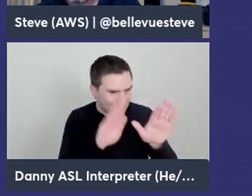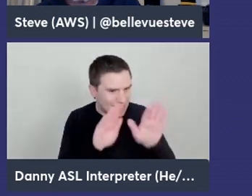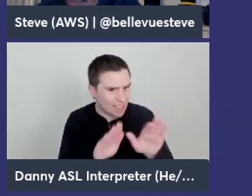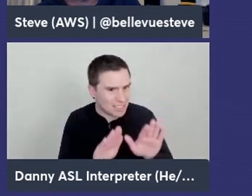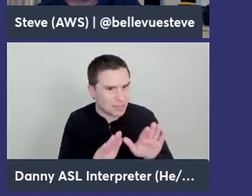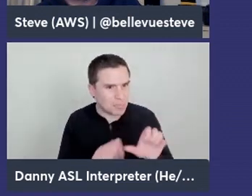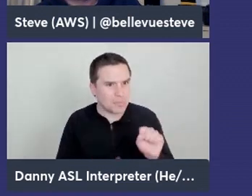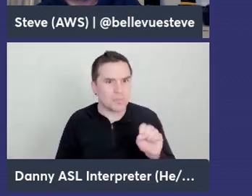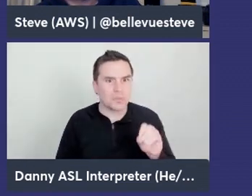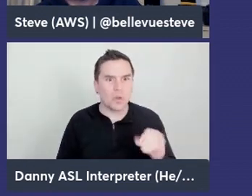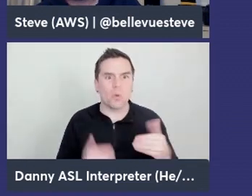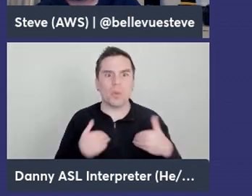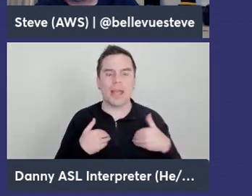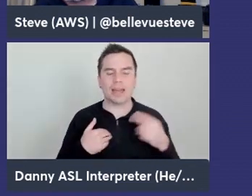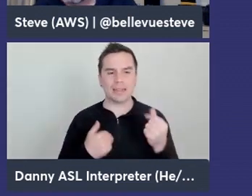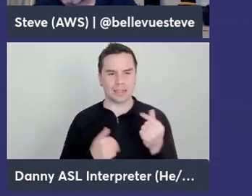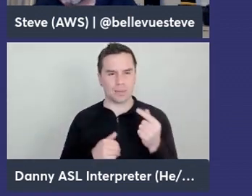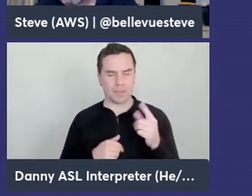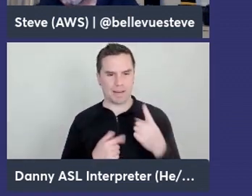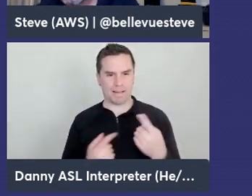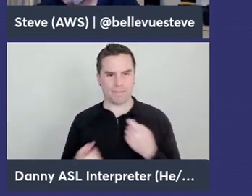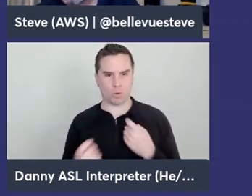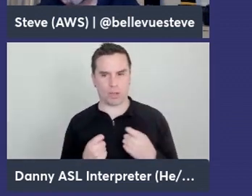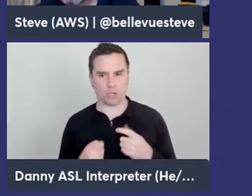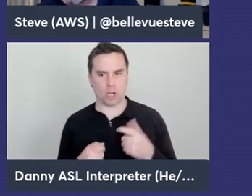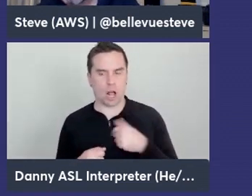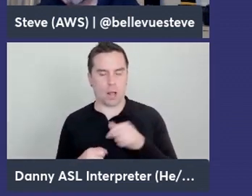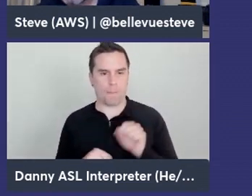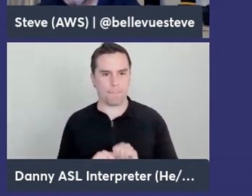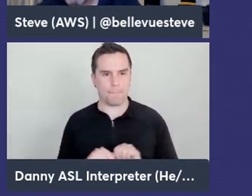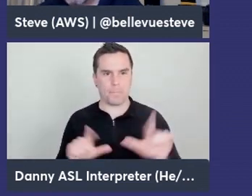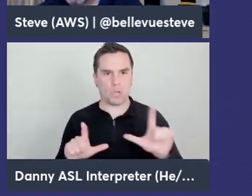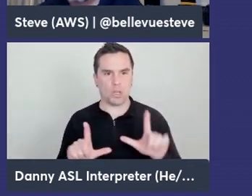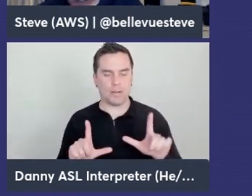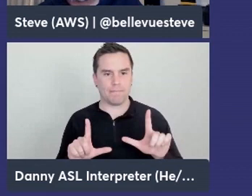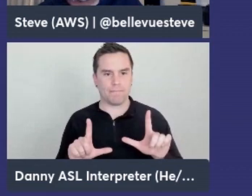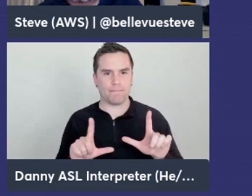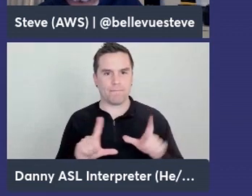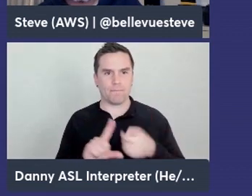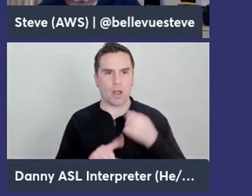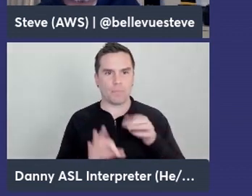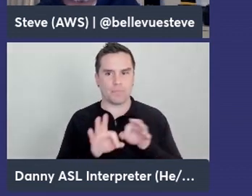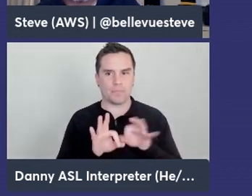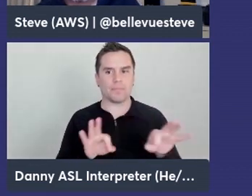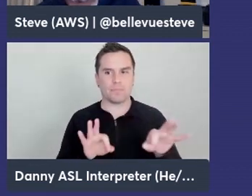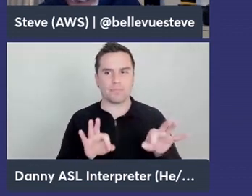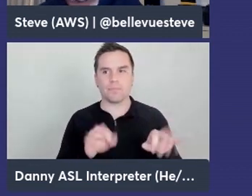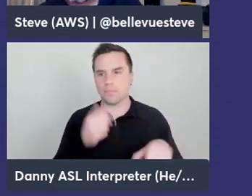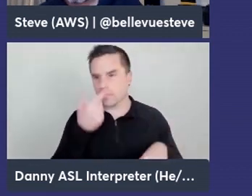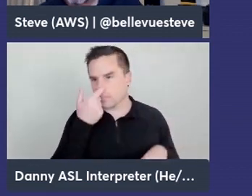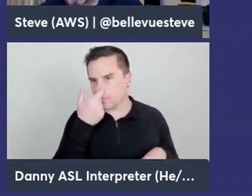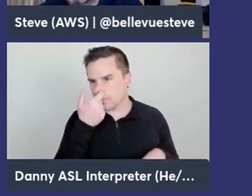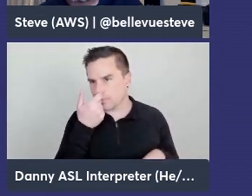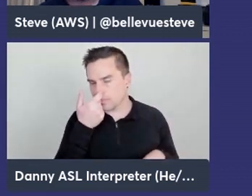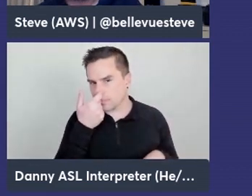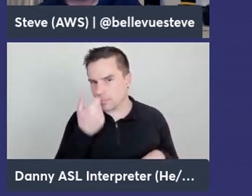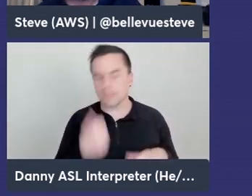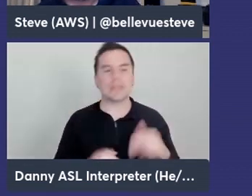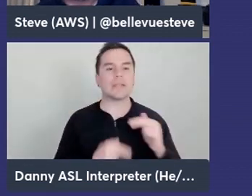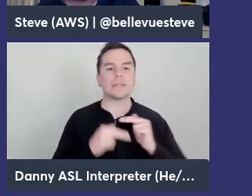a question. I'll pull a question out of this statement. This isn't built on top of GitHub Actions,